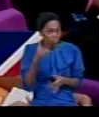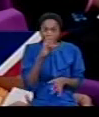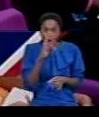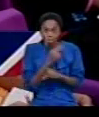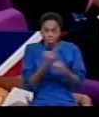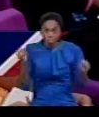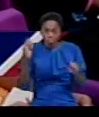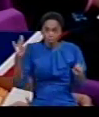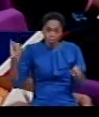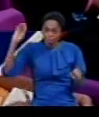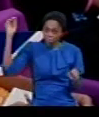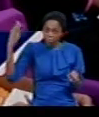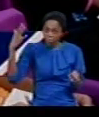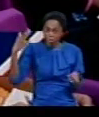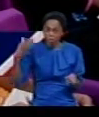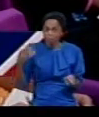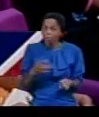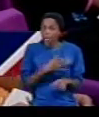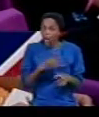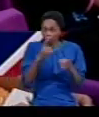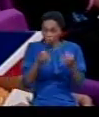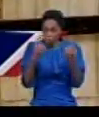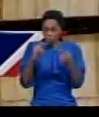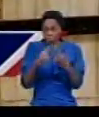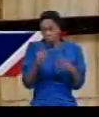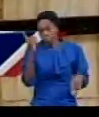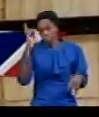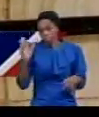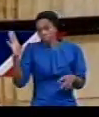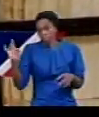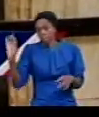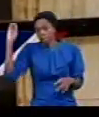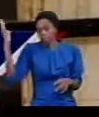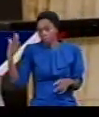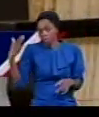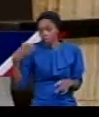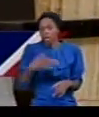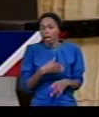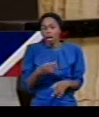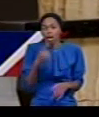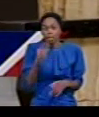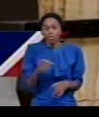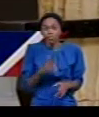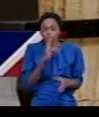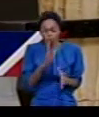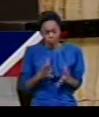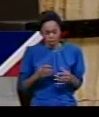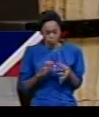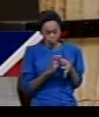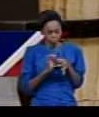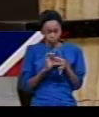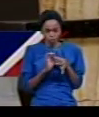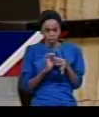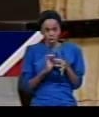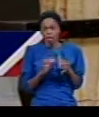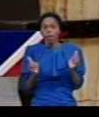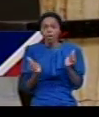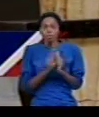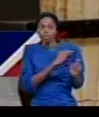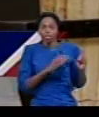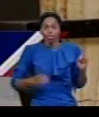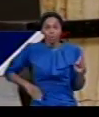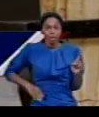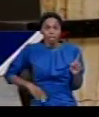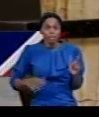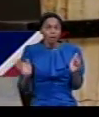by grace, and you come to God by grace, and you are linked with Christ by grace. Now, it's